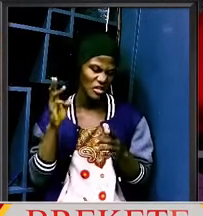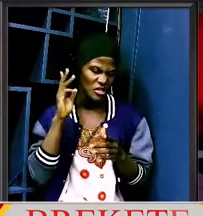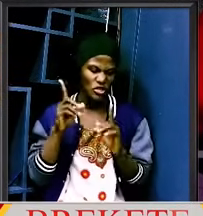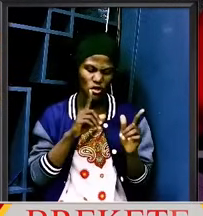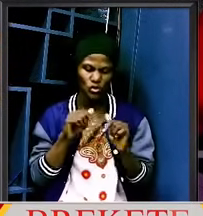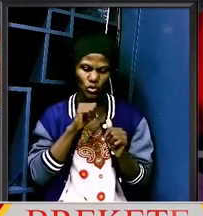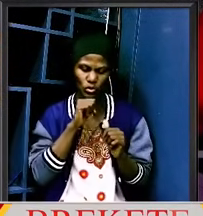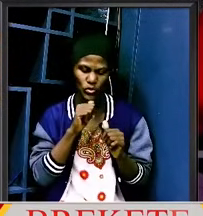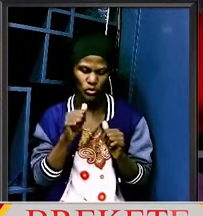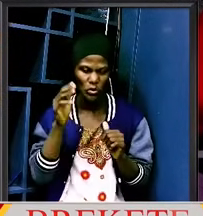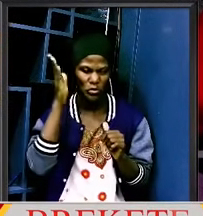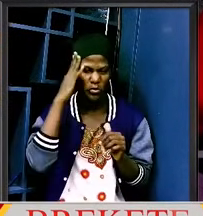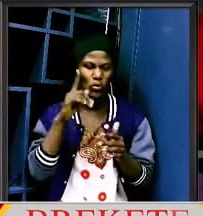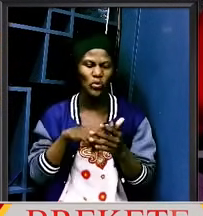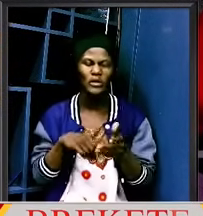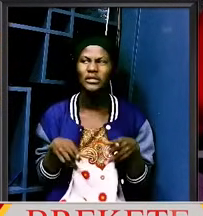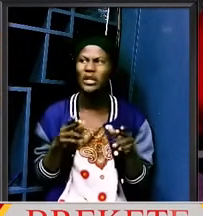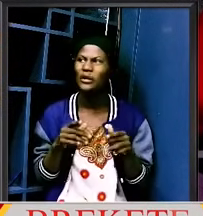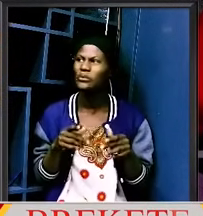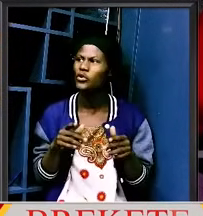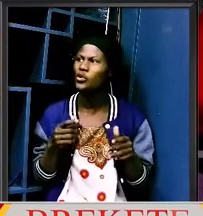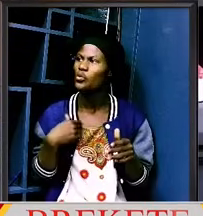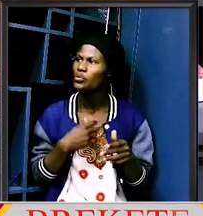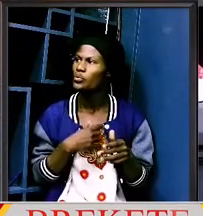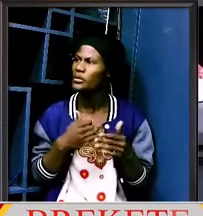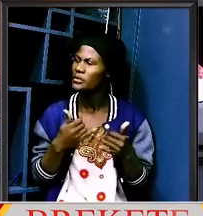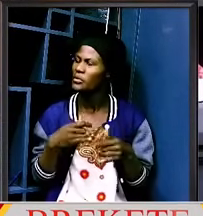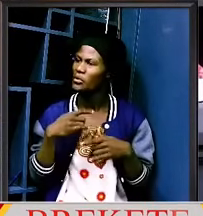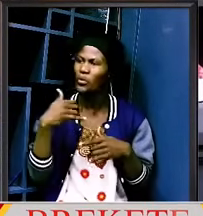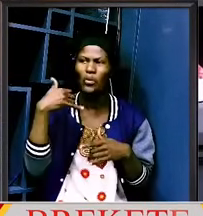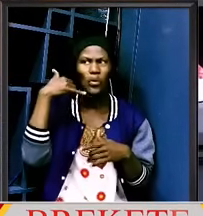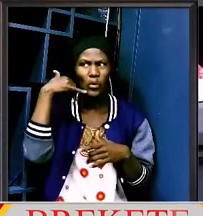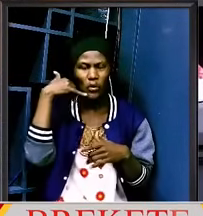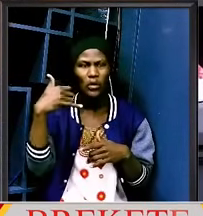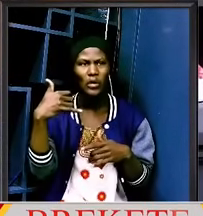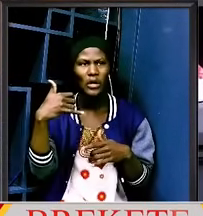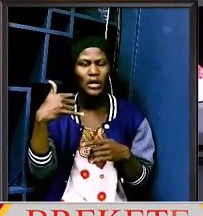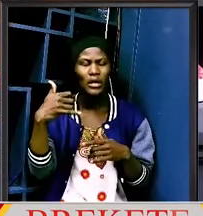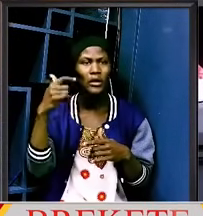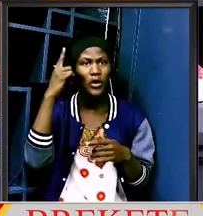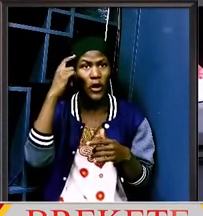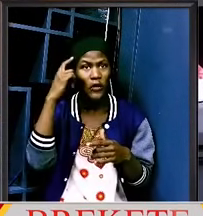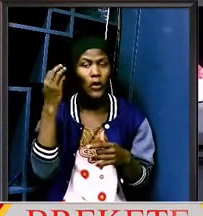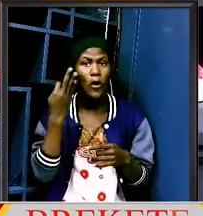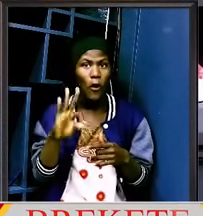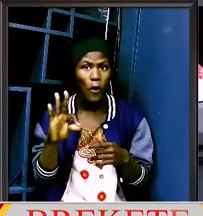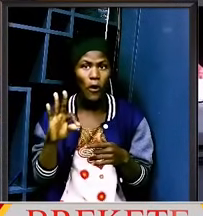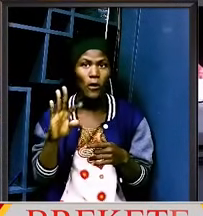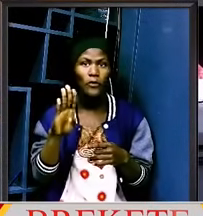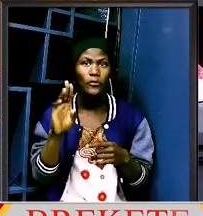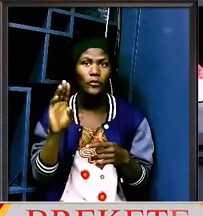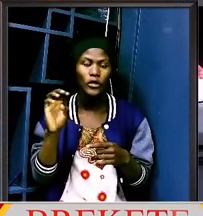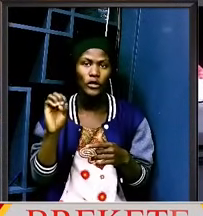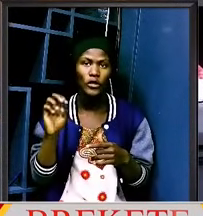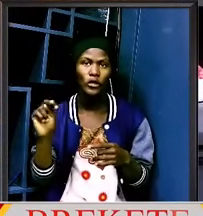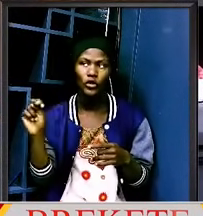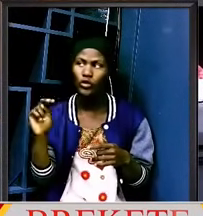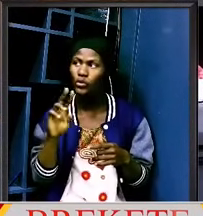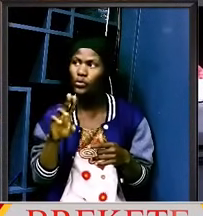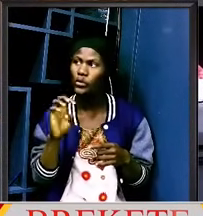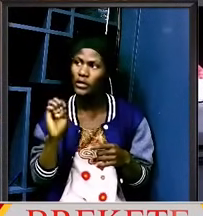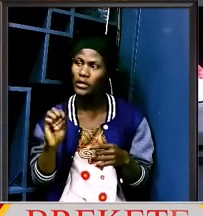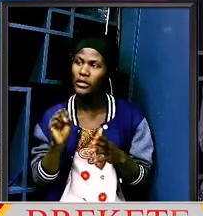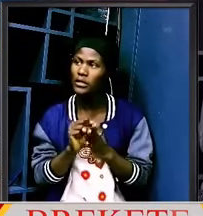happening. So I would suggest that we try to reach the government, the present governor of the state, because we were talking now,